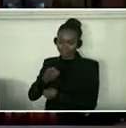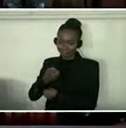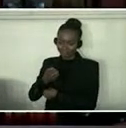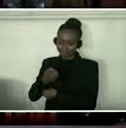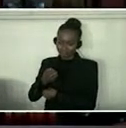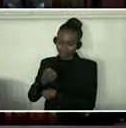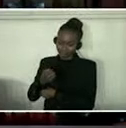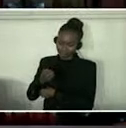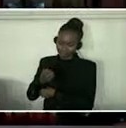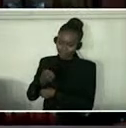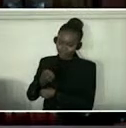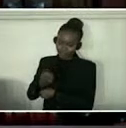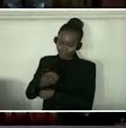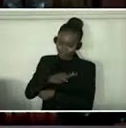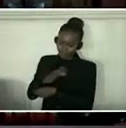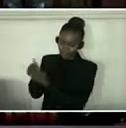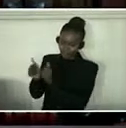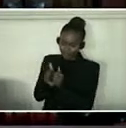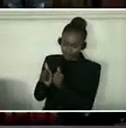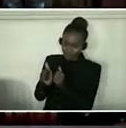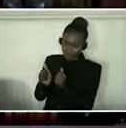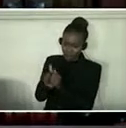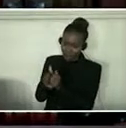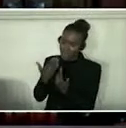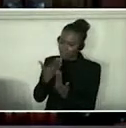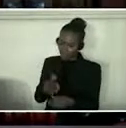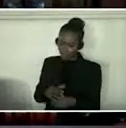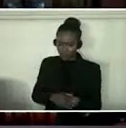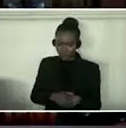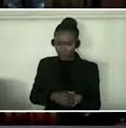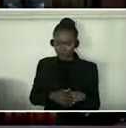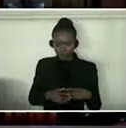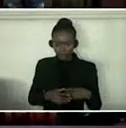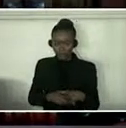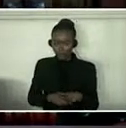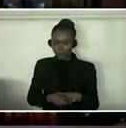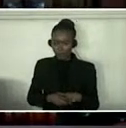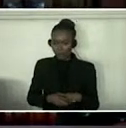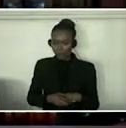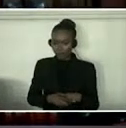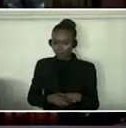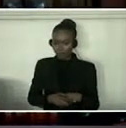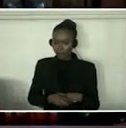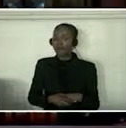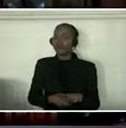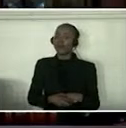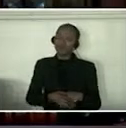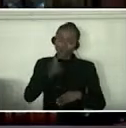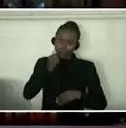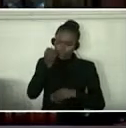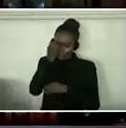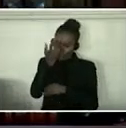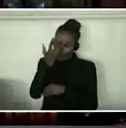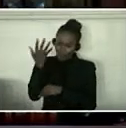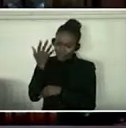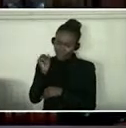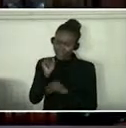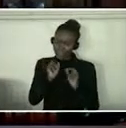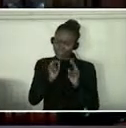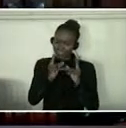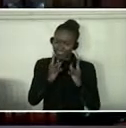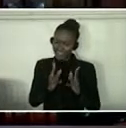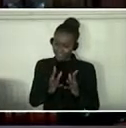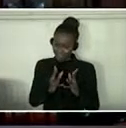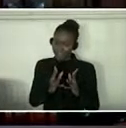remember thinking about the case of the embassy until she started speaking i would